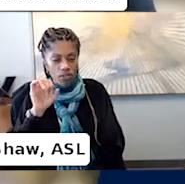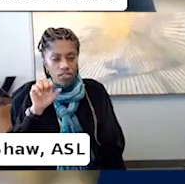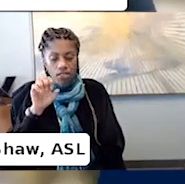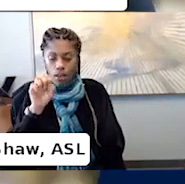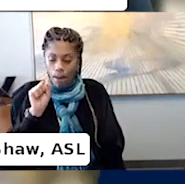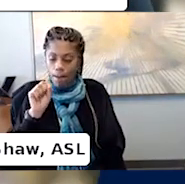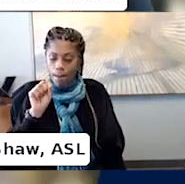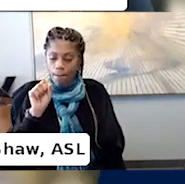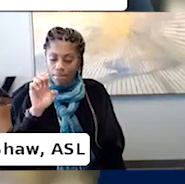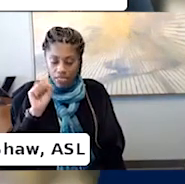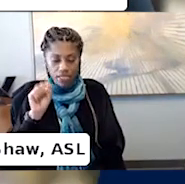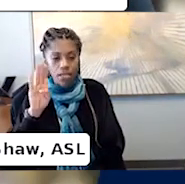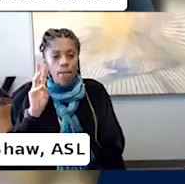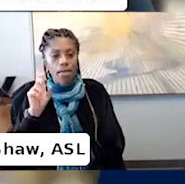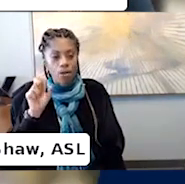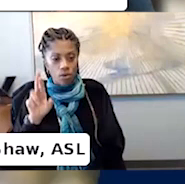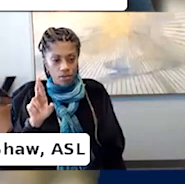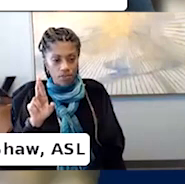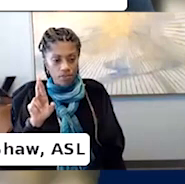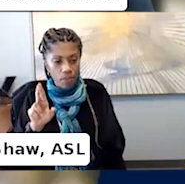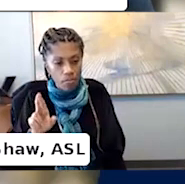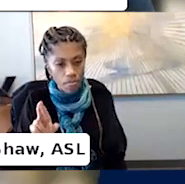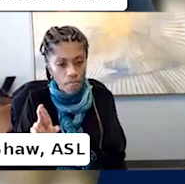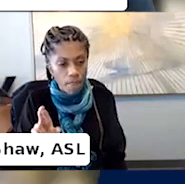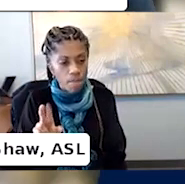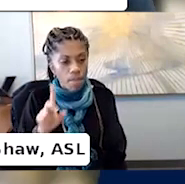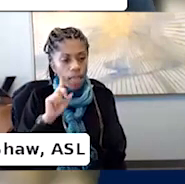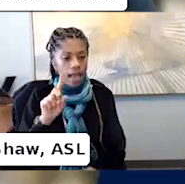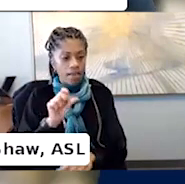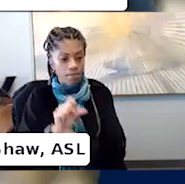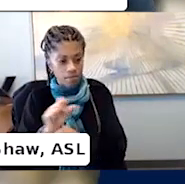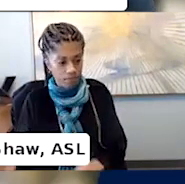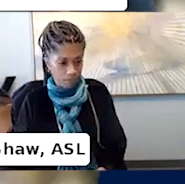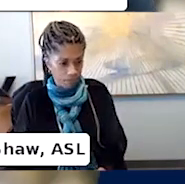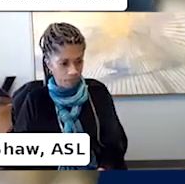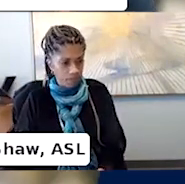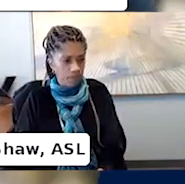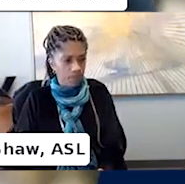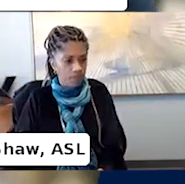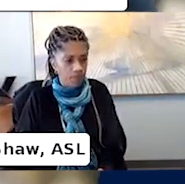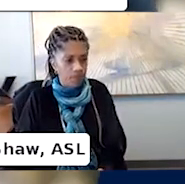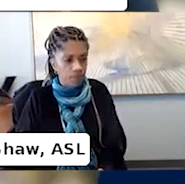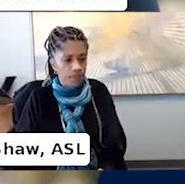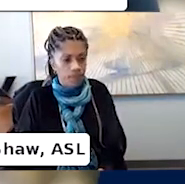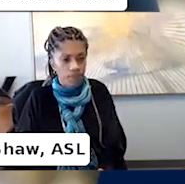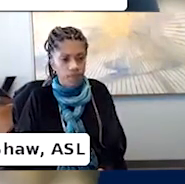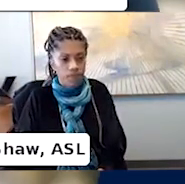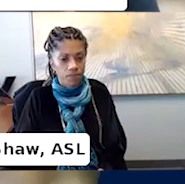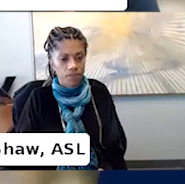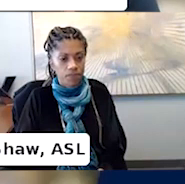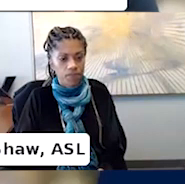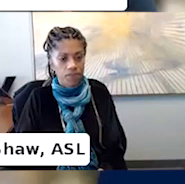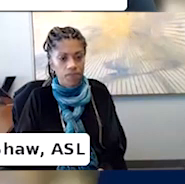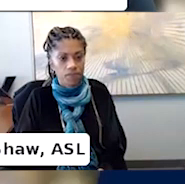Managing Director of StoryCorps Studios and Strategic Partnerships. Coming to you live from Brooklyn, New York, and I